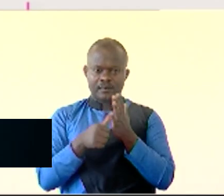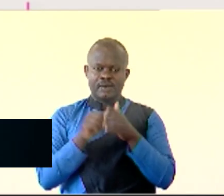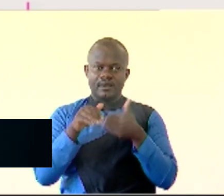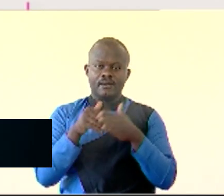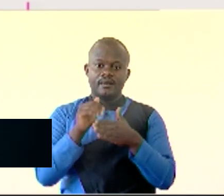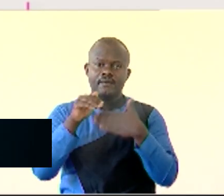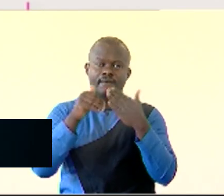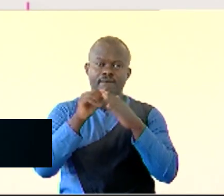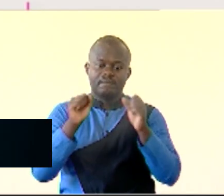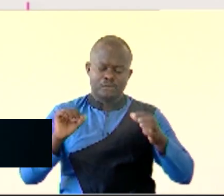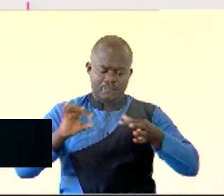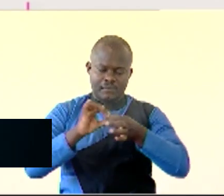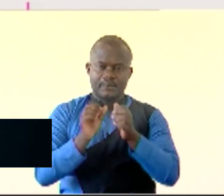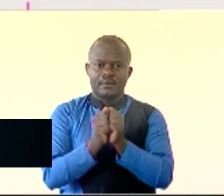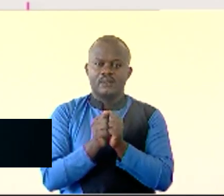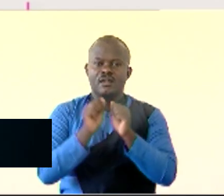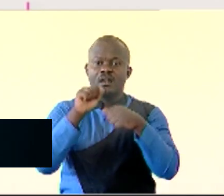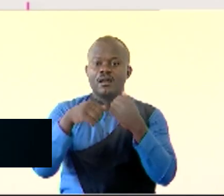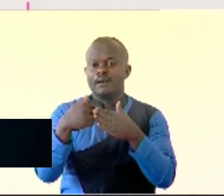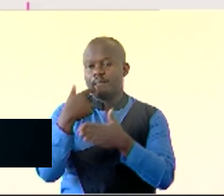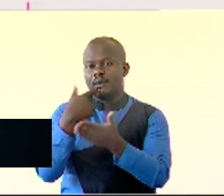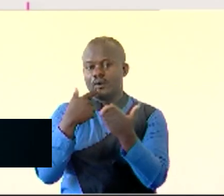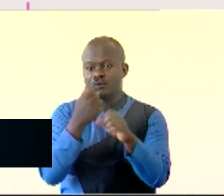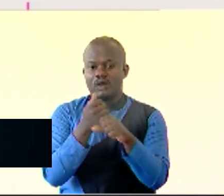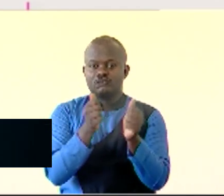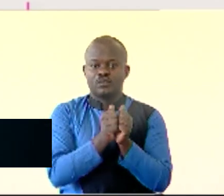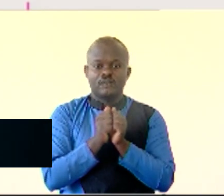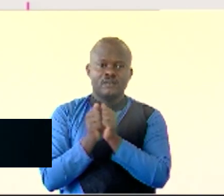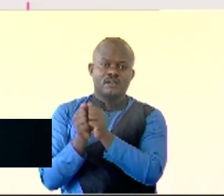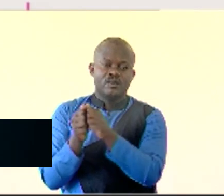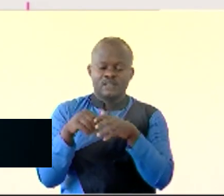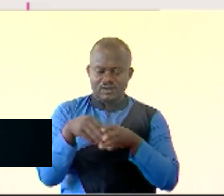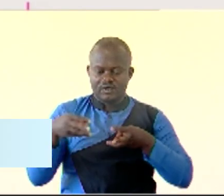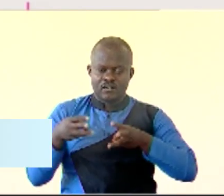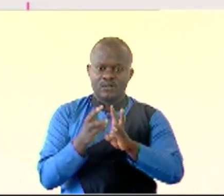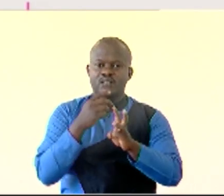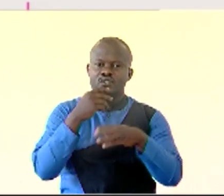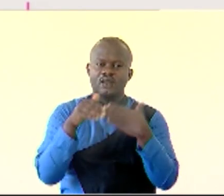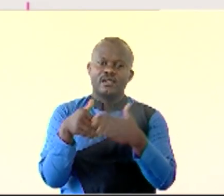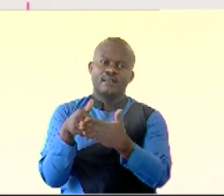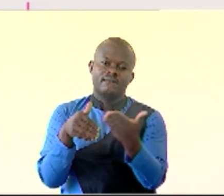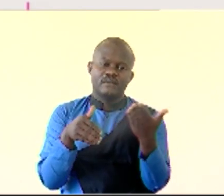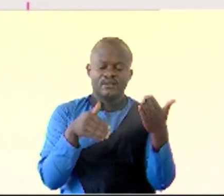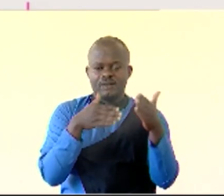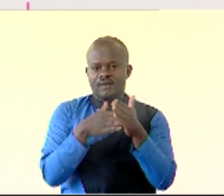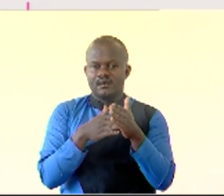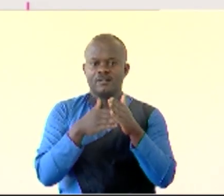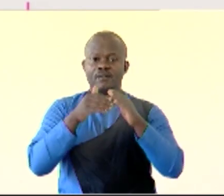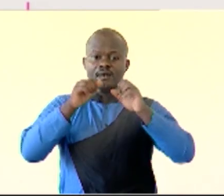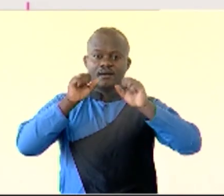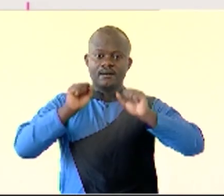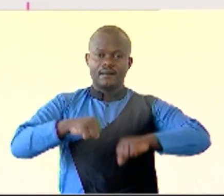able to bind together. They are able to bind together in a way so that antigens and antibodies, they are